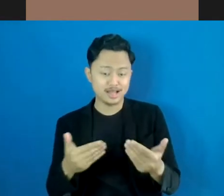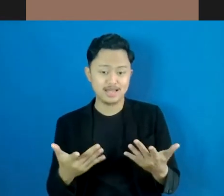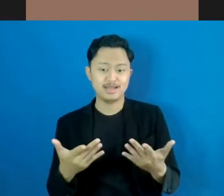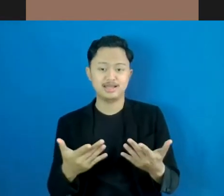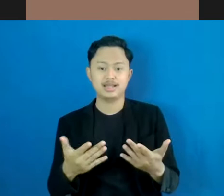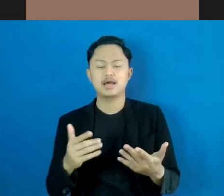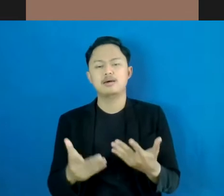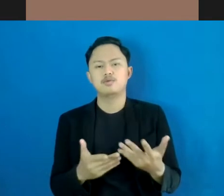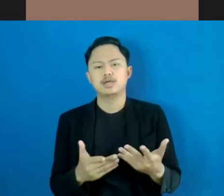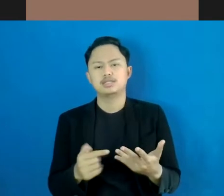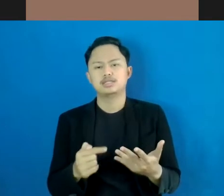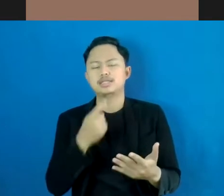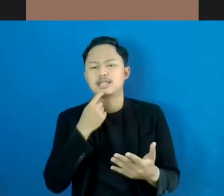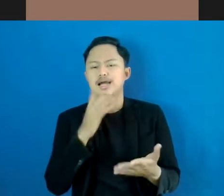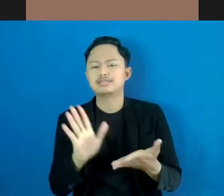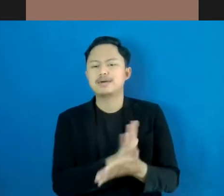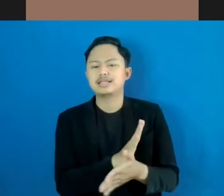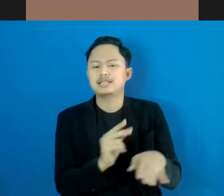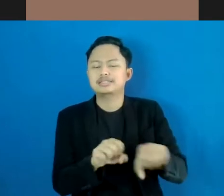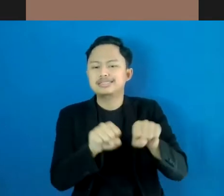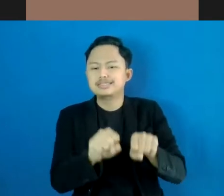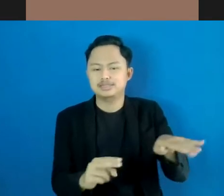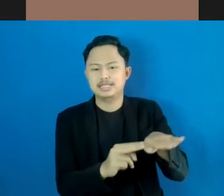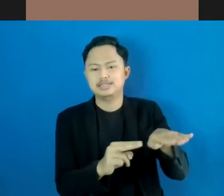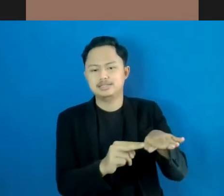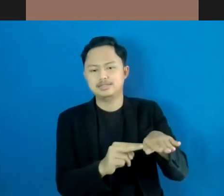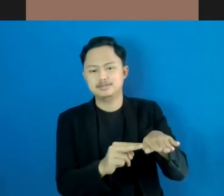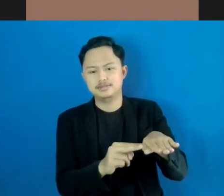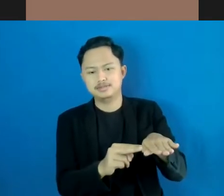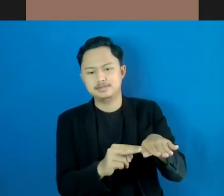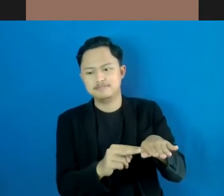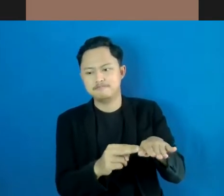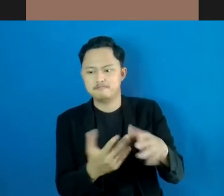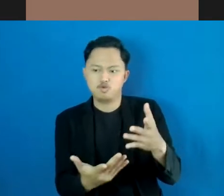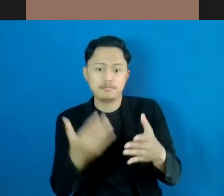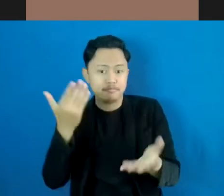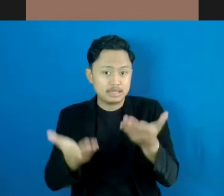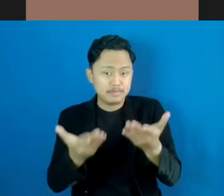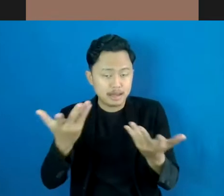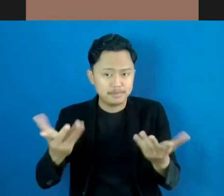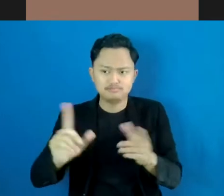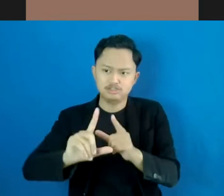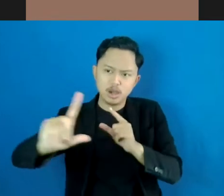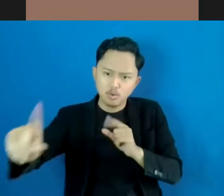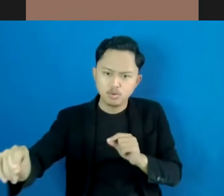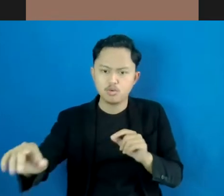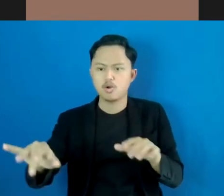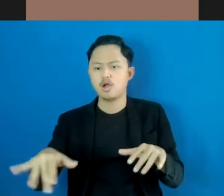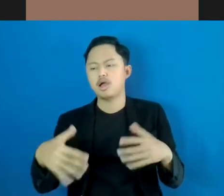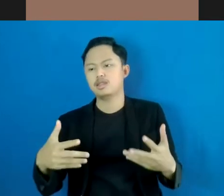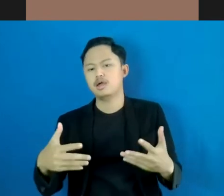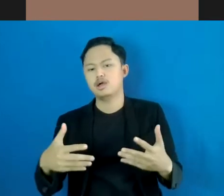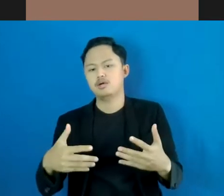the opportunity charging, since the distance to the depot or the bus operator is quite